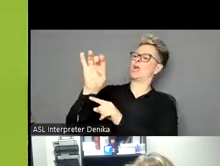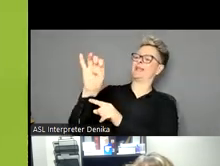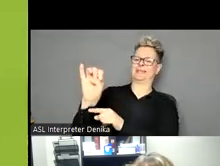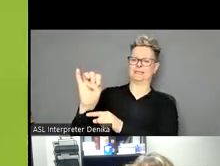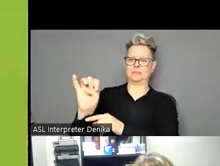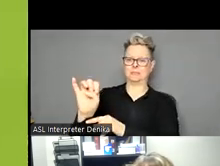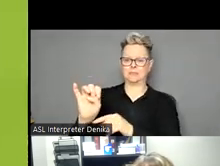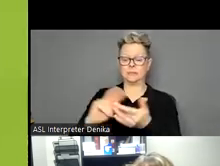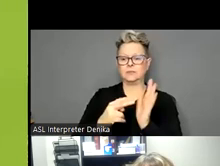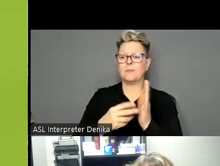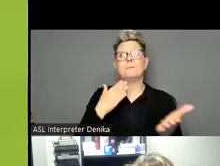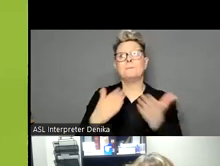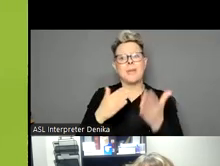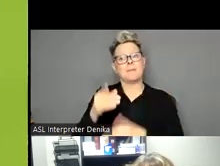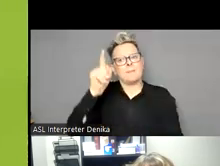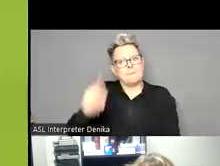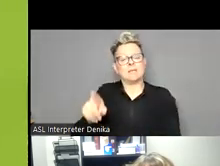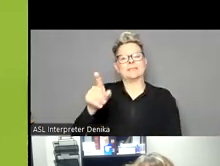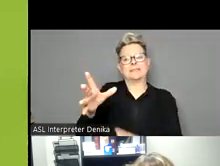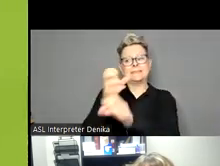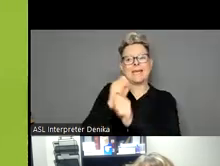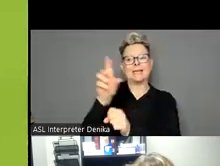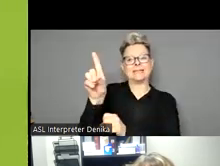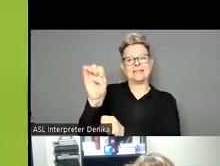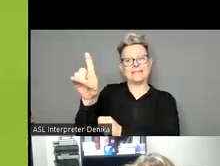it may be needed to complete a sale of the land.